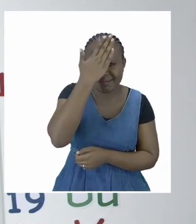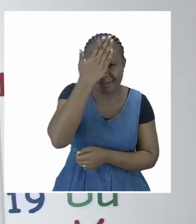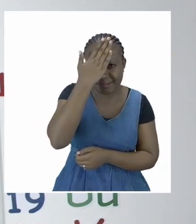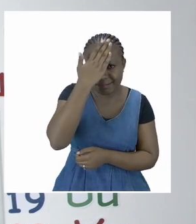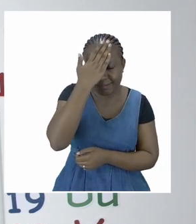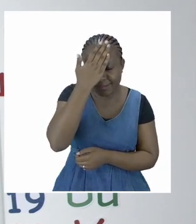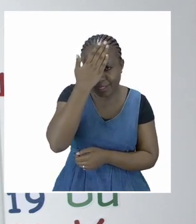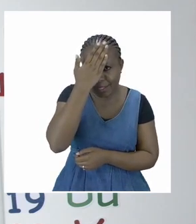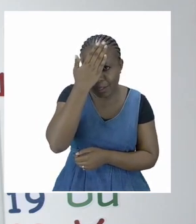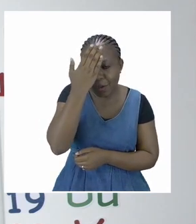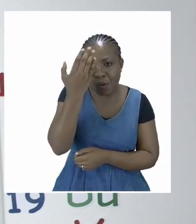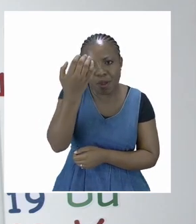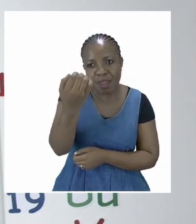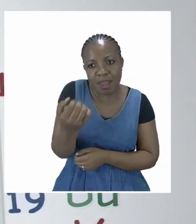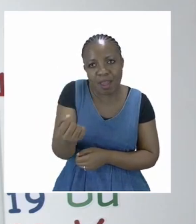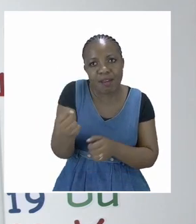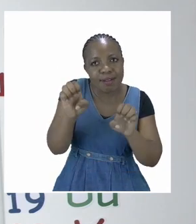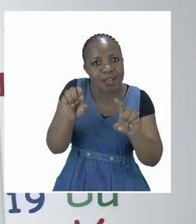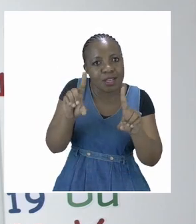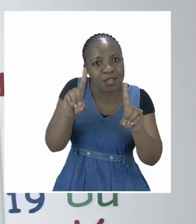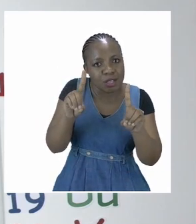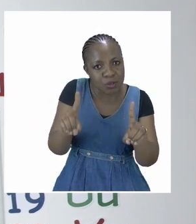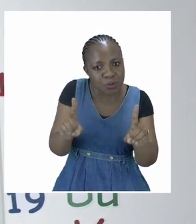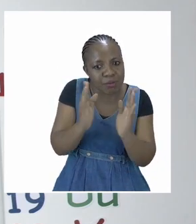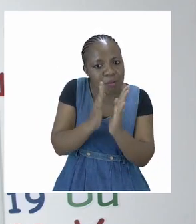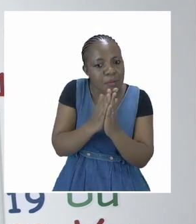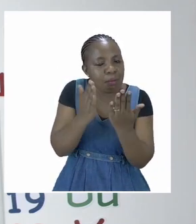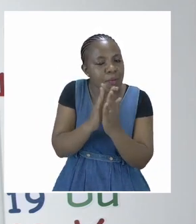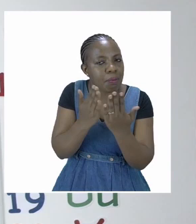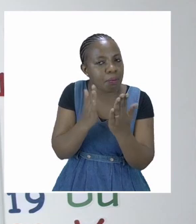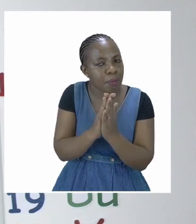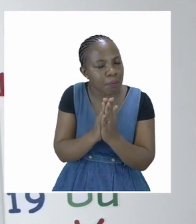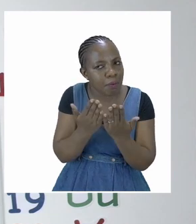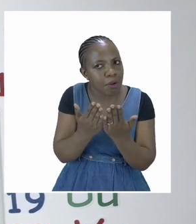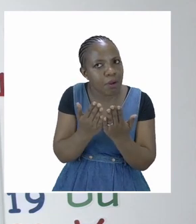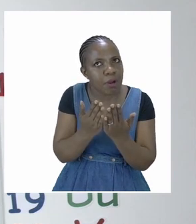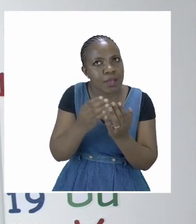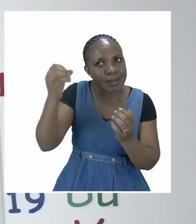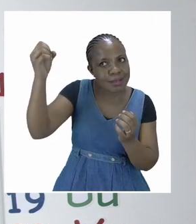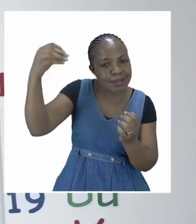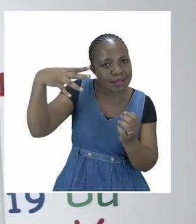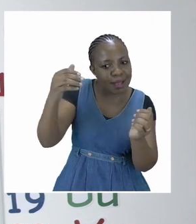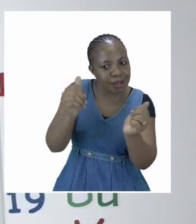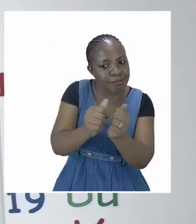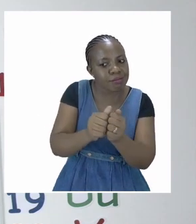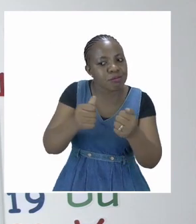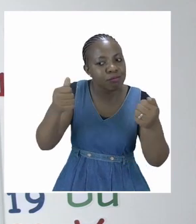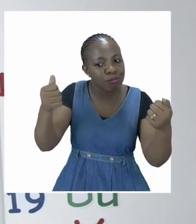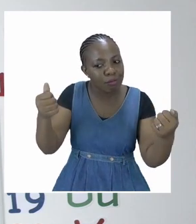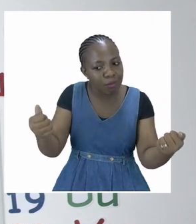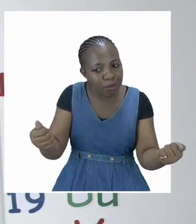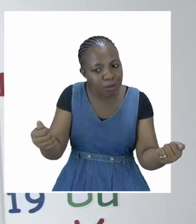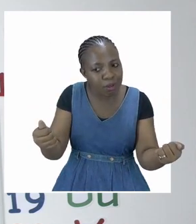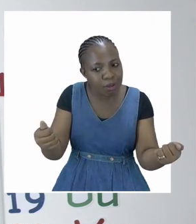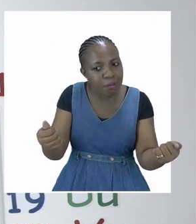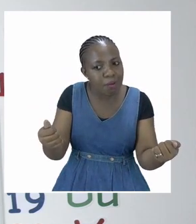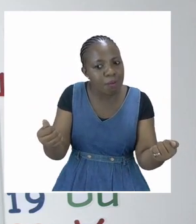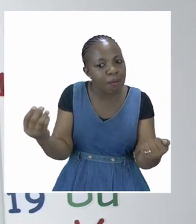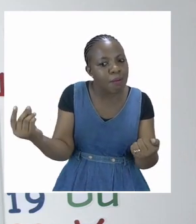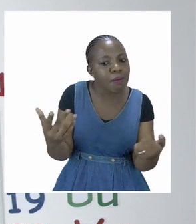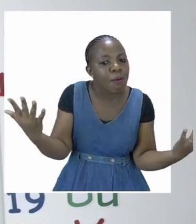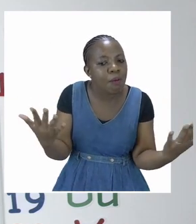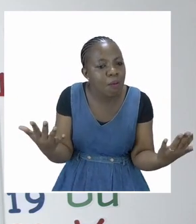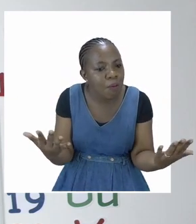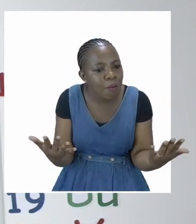booklet in our daily newspaper, street sales, or at your school every Monday